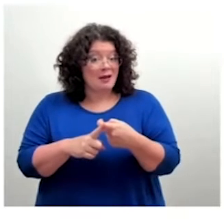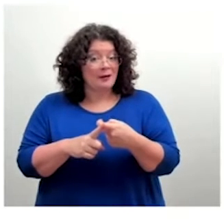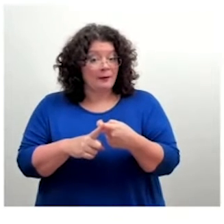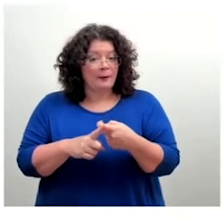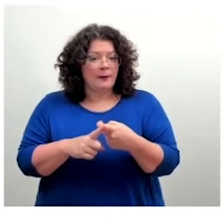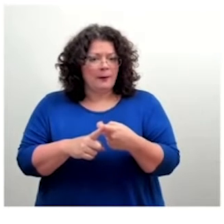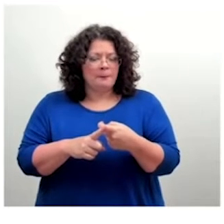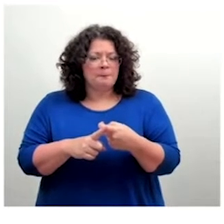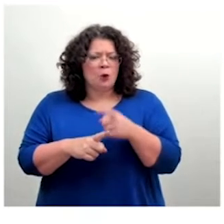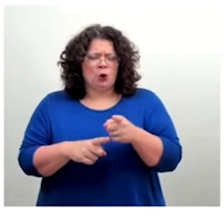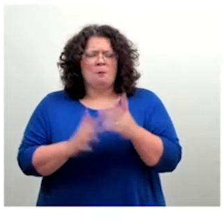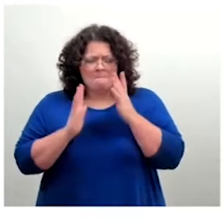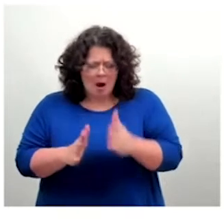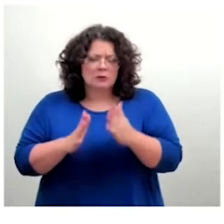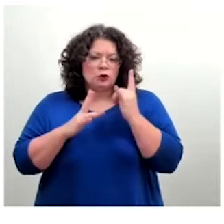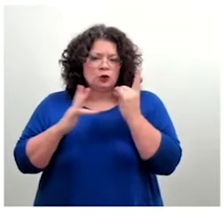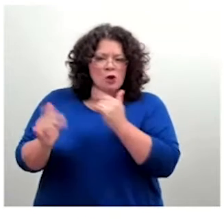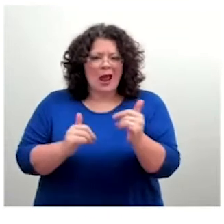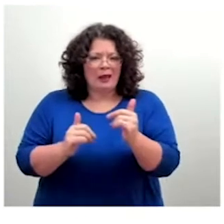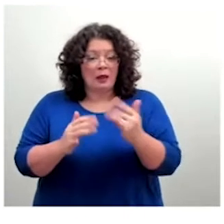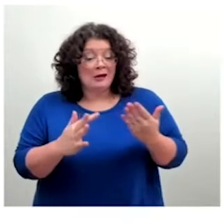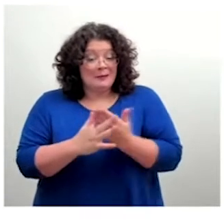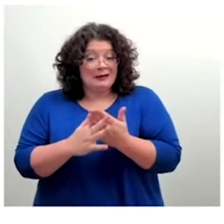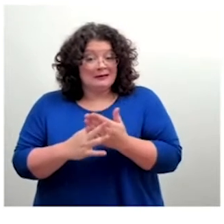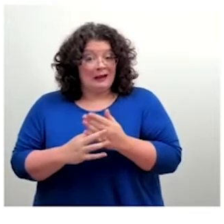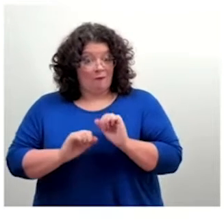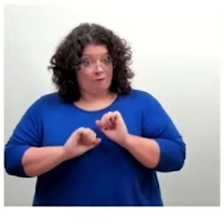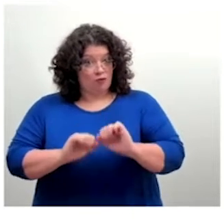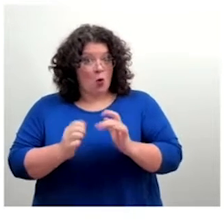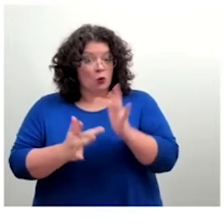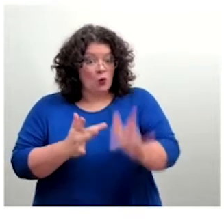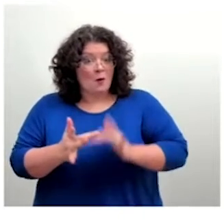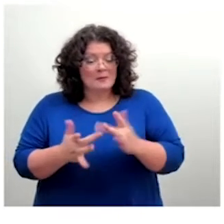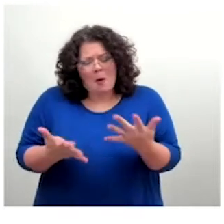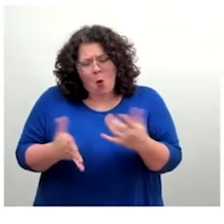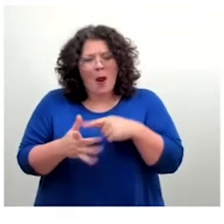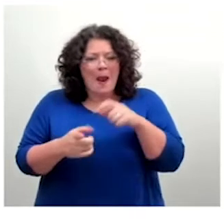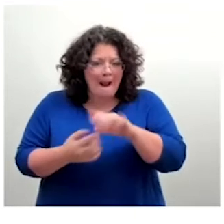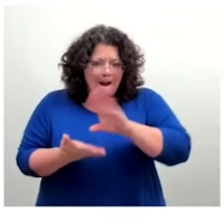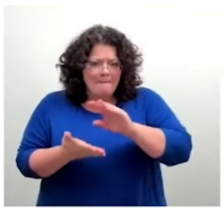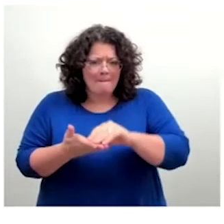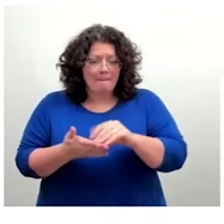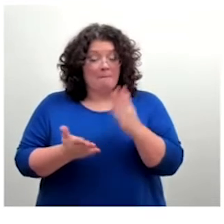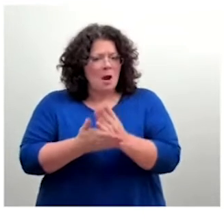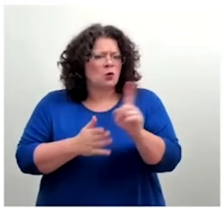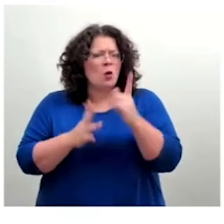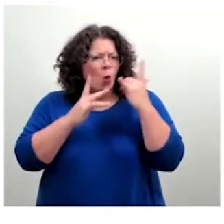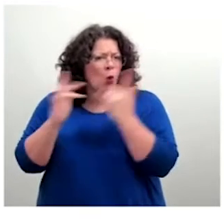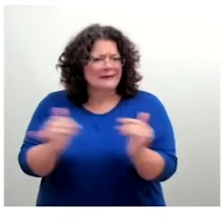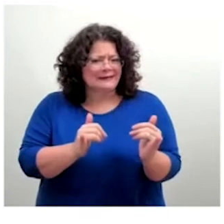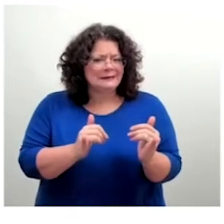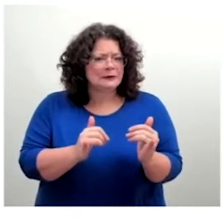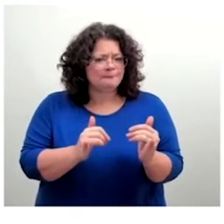engage with your digital team or accessibility champions, if you have them, for conducting an audit or support on conducting an accessibility